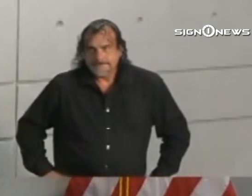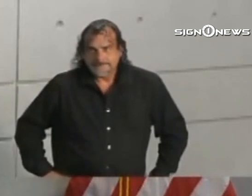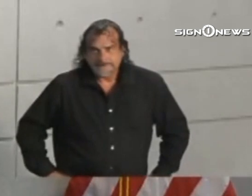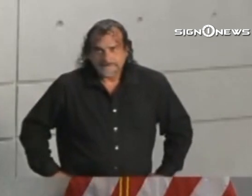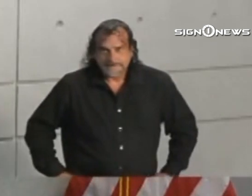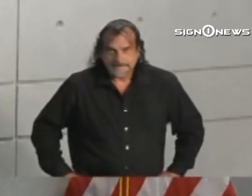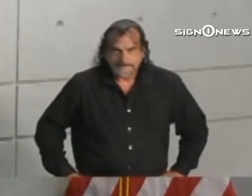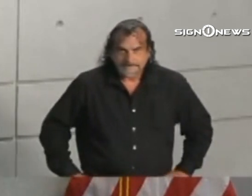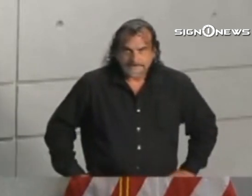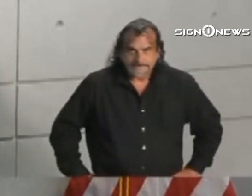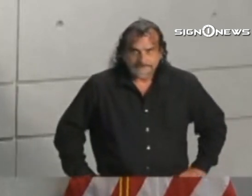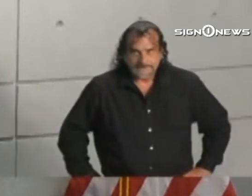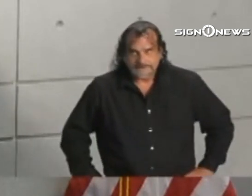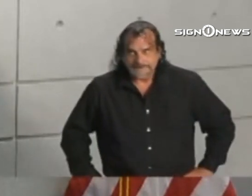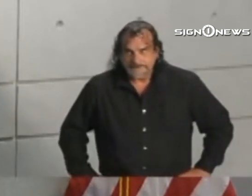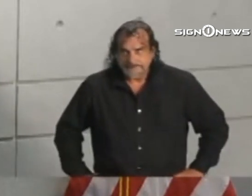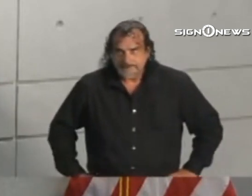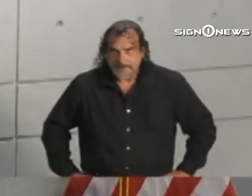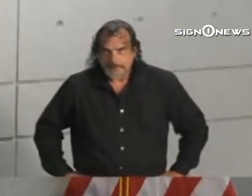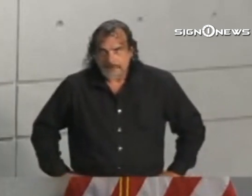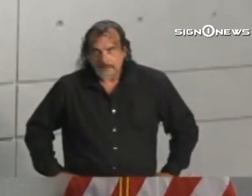Hunter has a question.